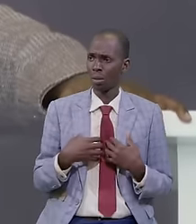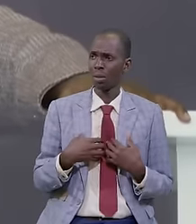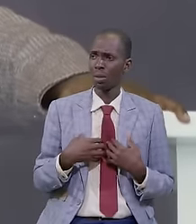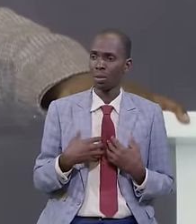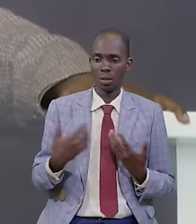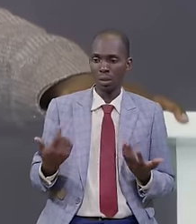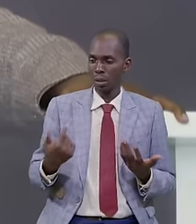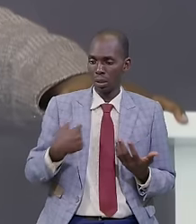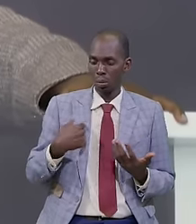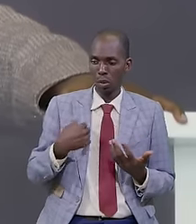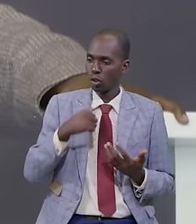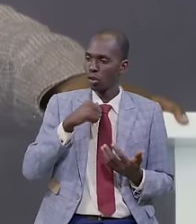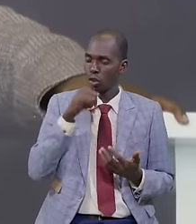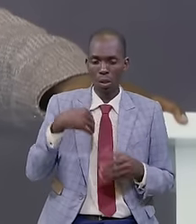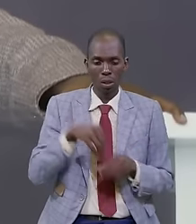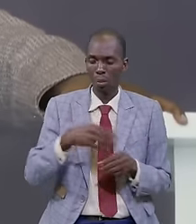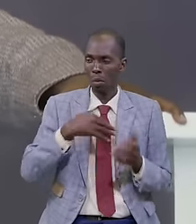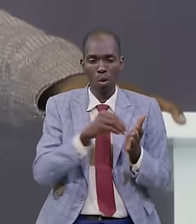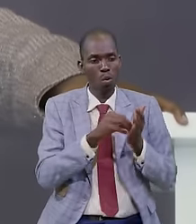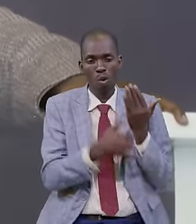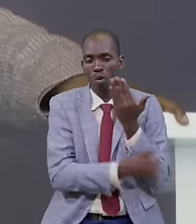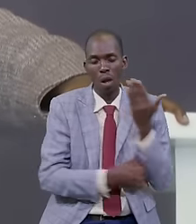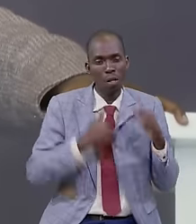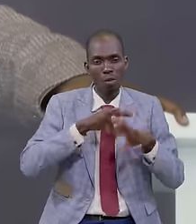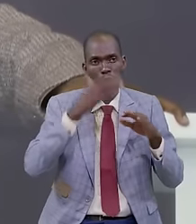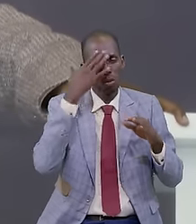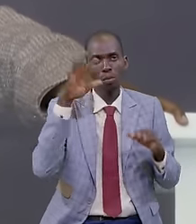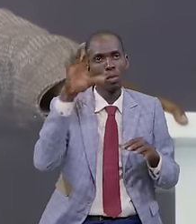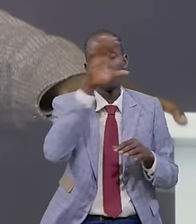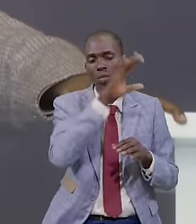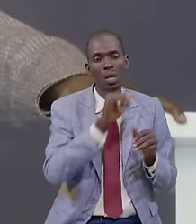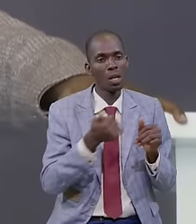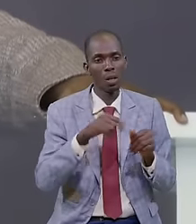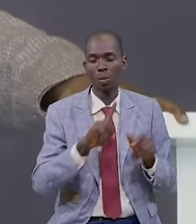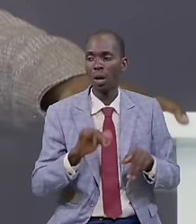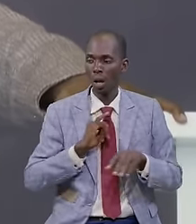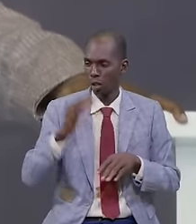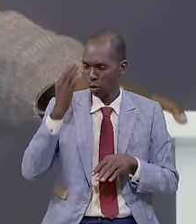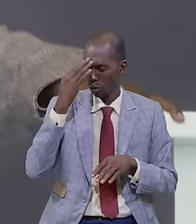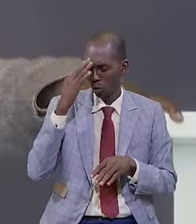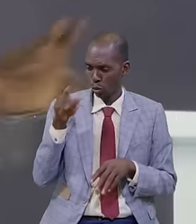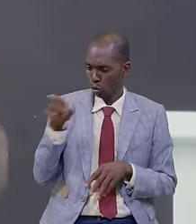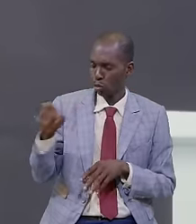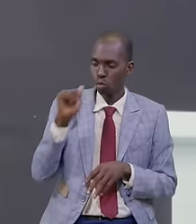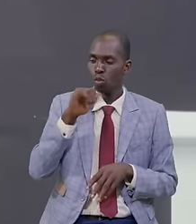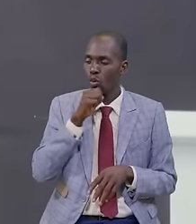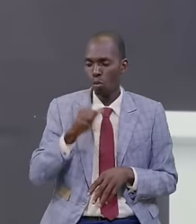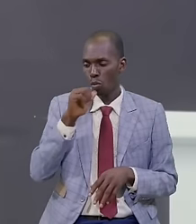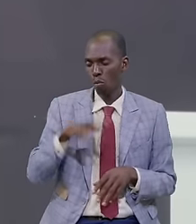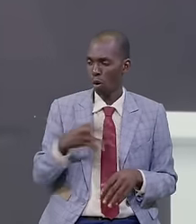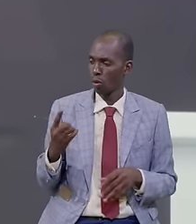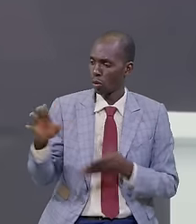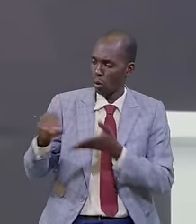Mother, no more. Husband, not yet. Children, not yet. And yet, you